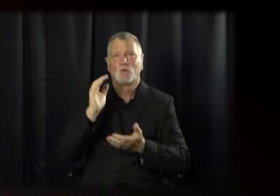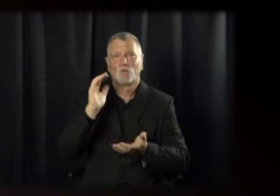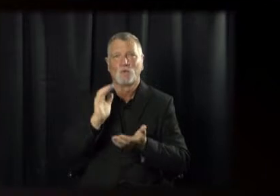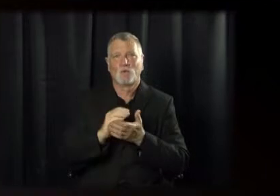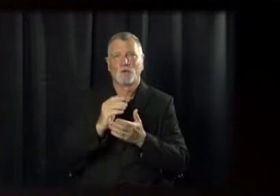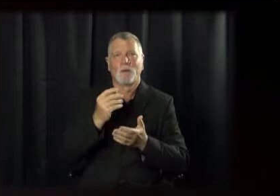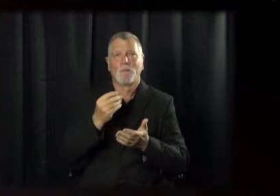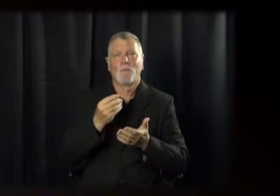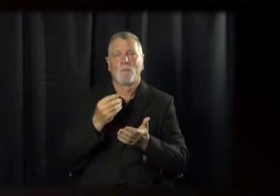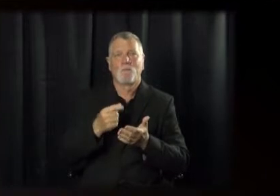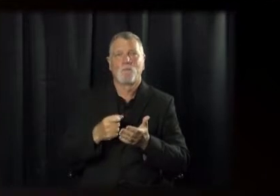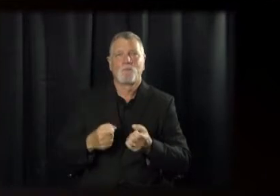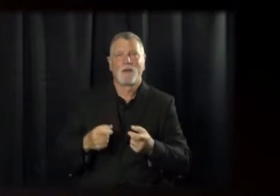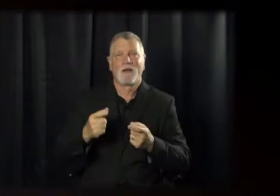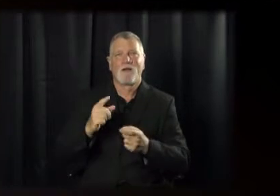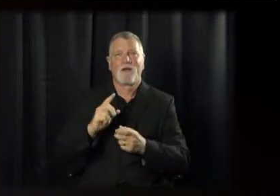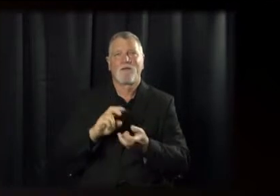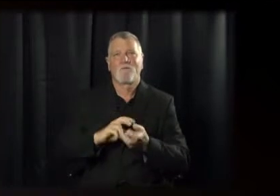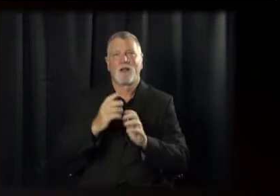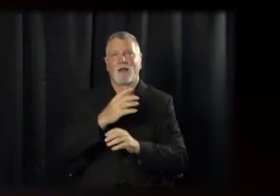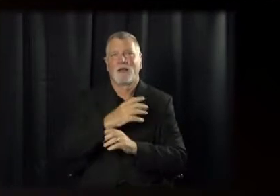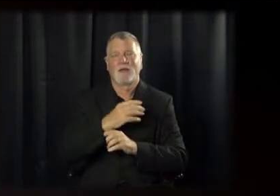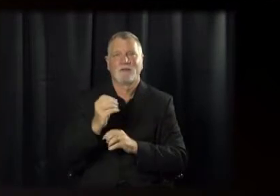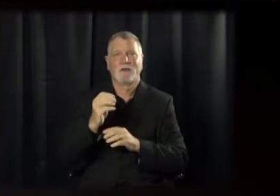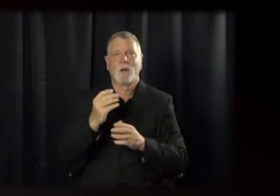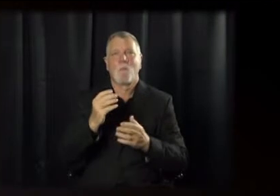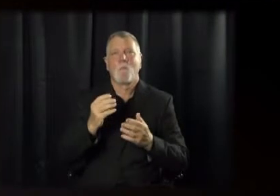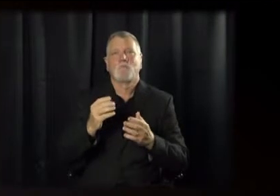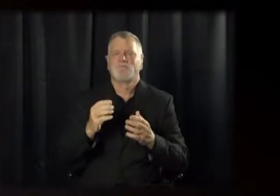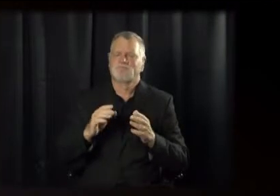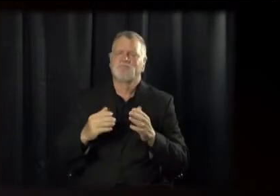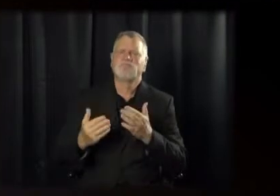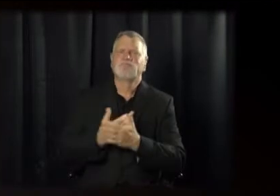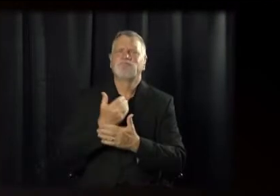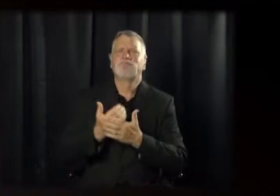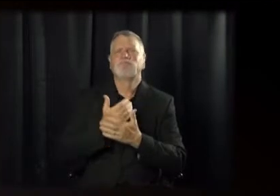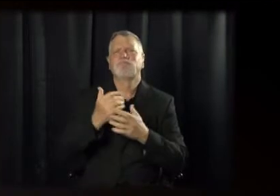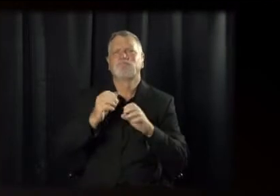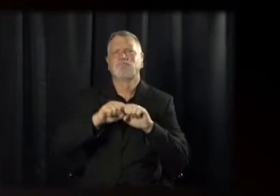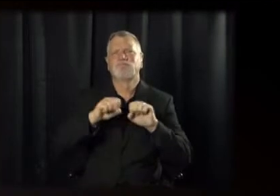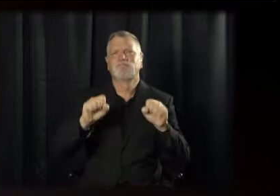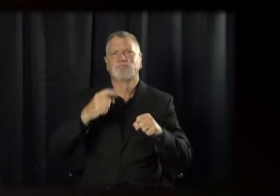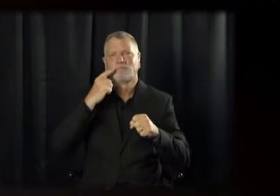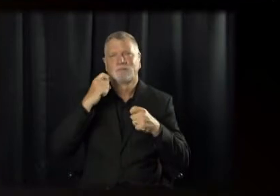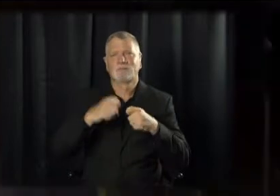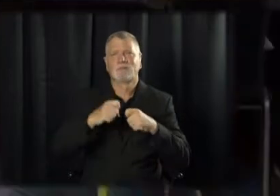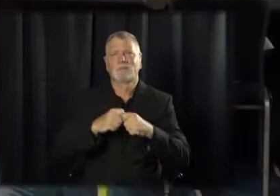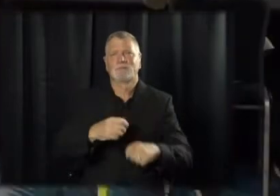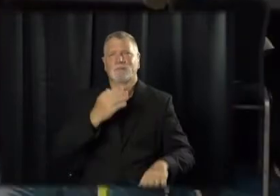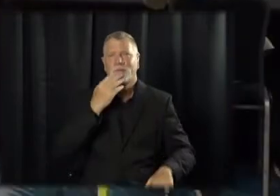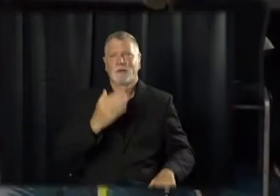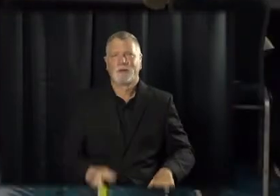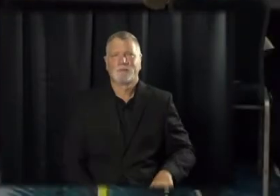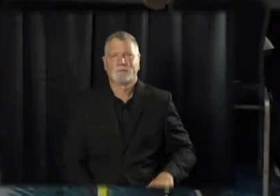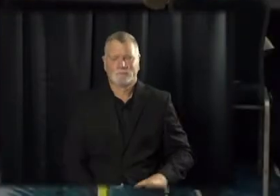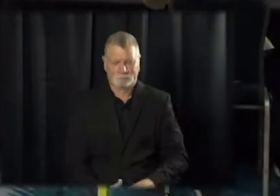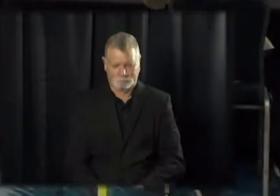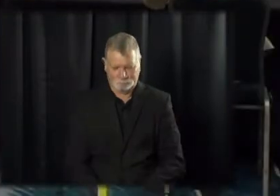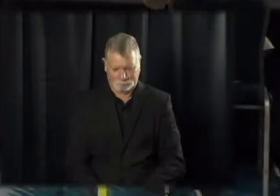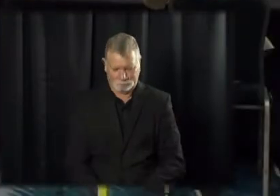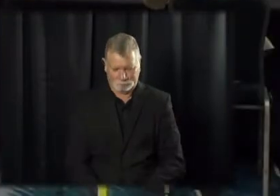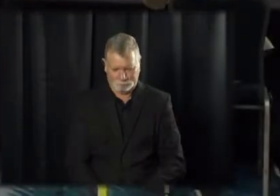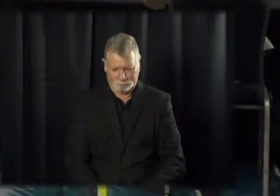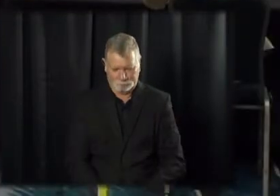price volatility, and benefit from a modern energy system that supports the island's economic development. Thank you. Thank you,